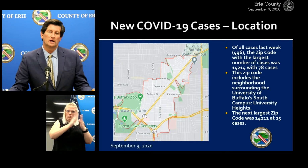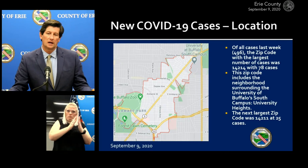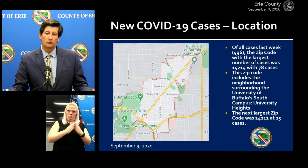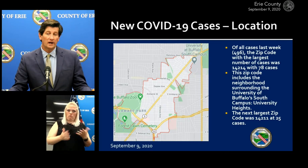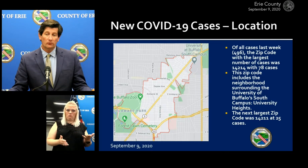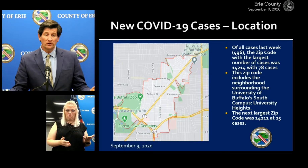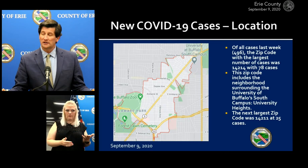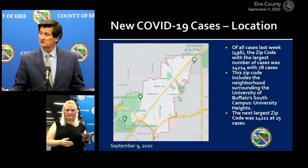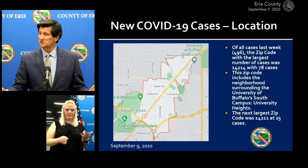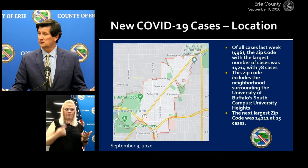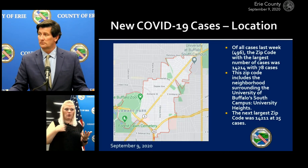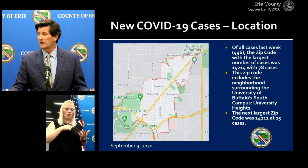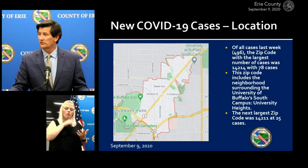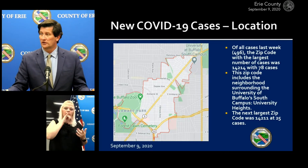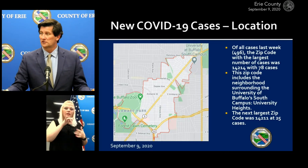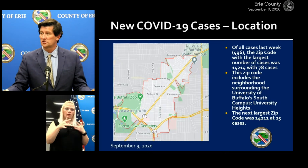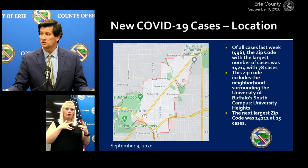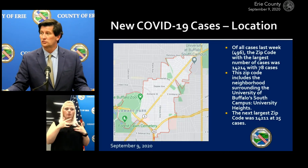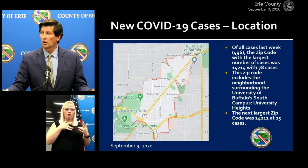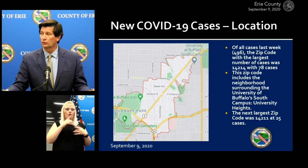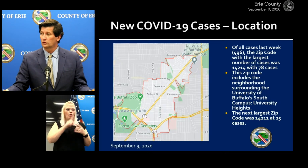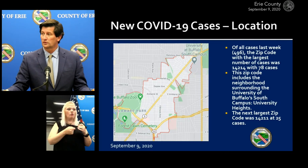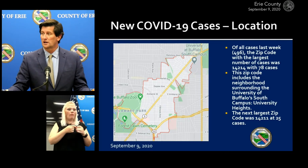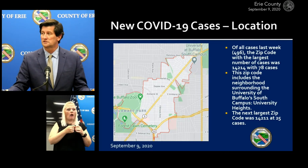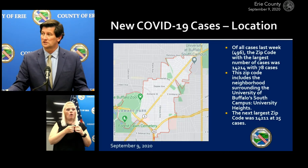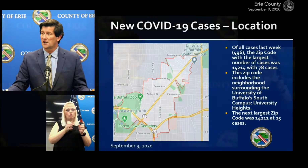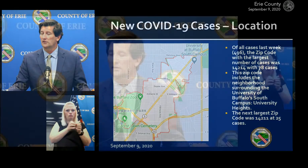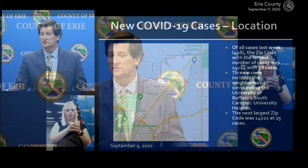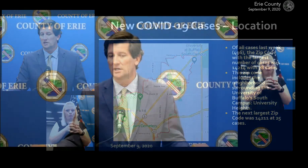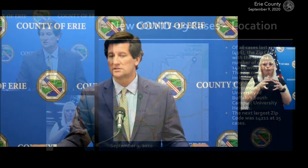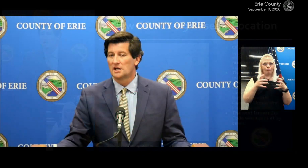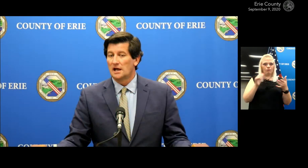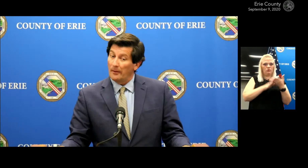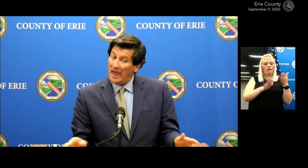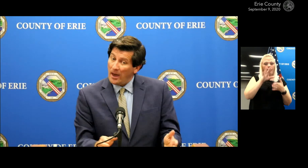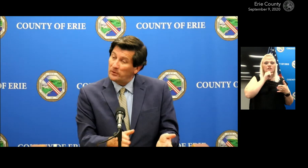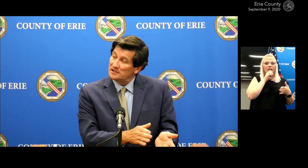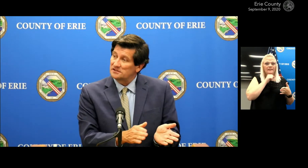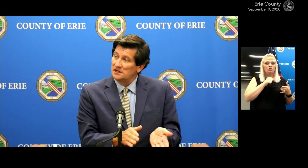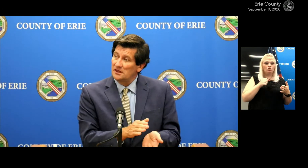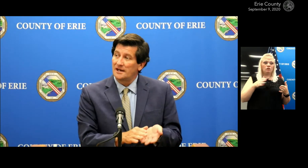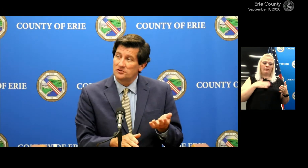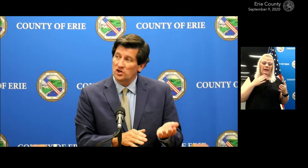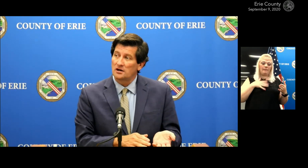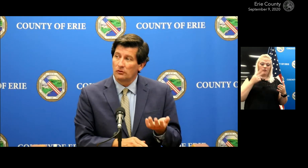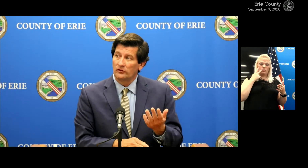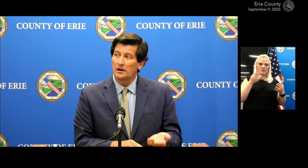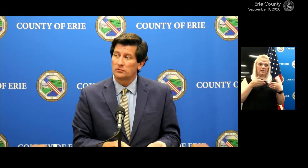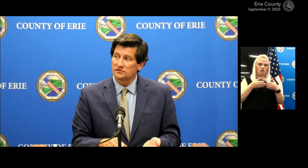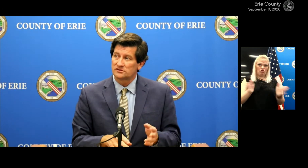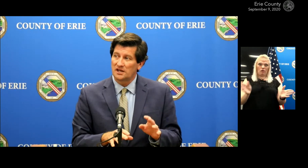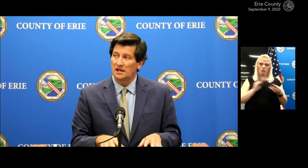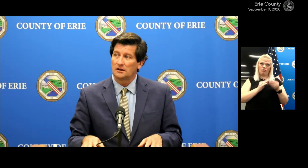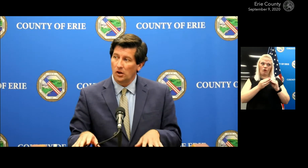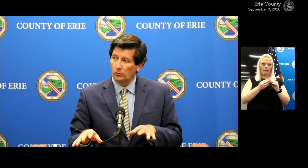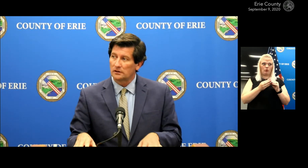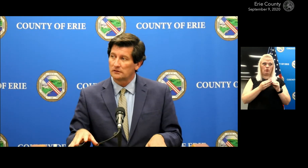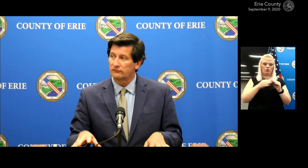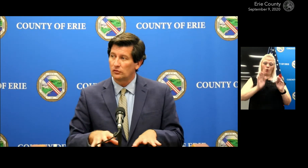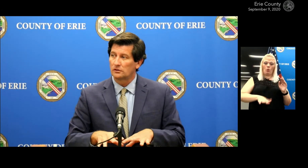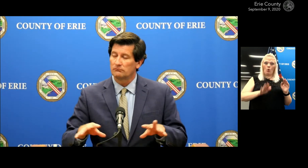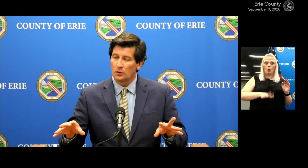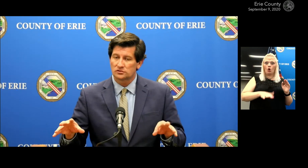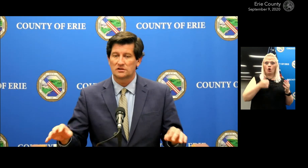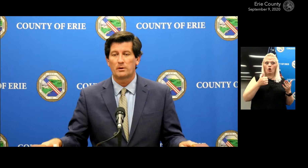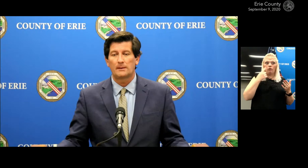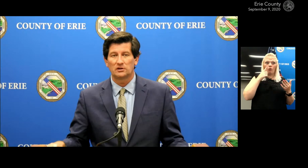So we are really concerned about the continued growth with regards to the college age. I'm happy to see that in general the numbers are staying lower